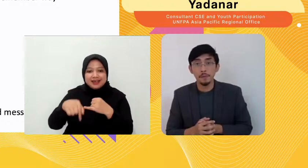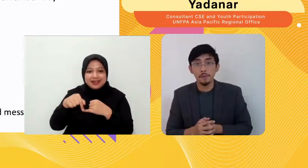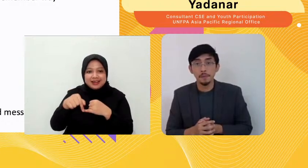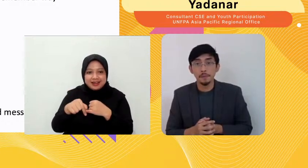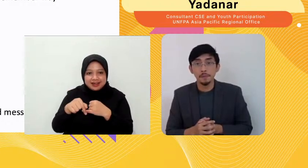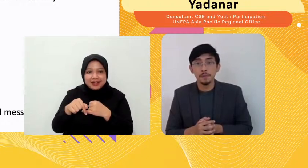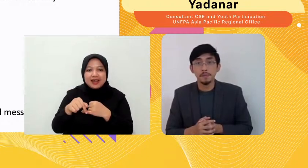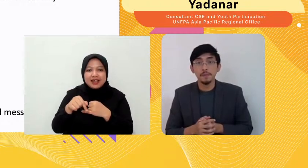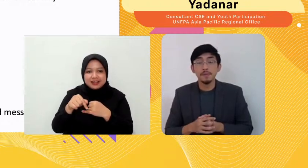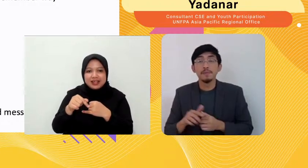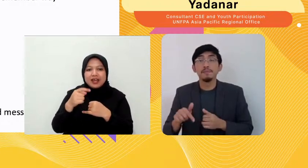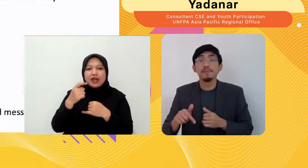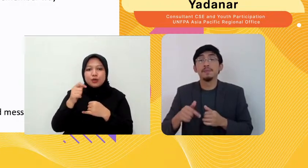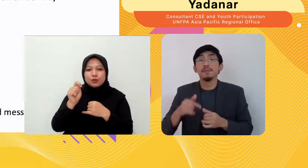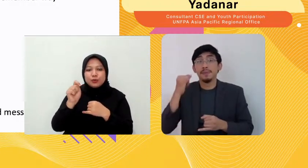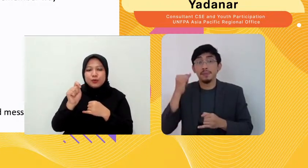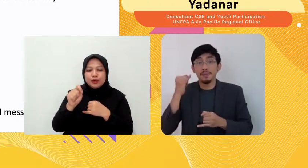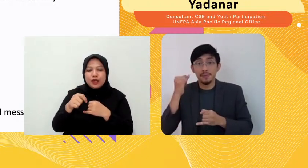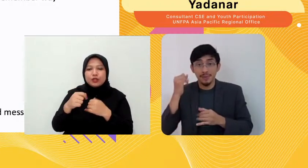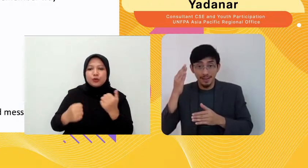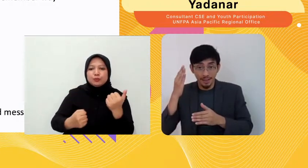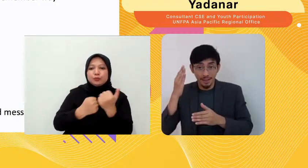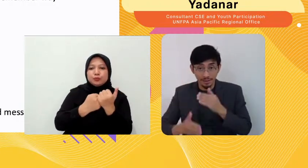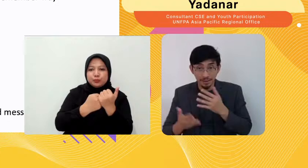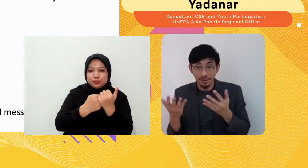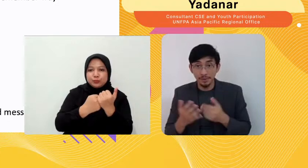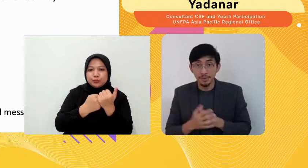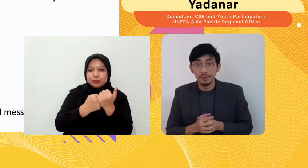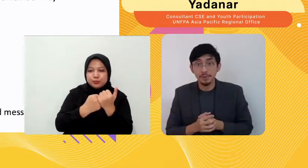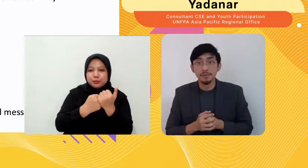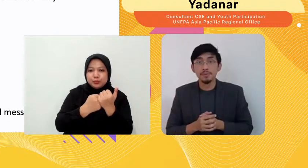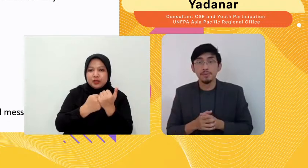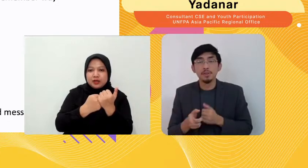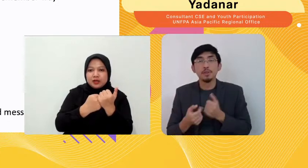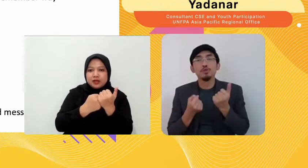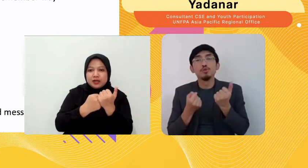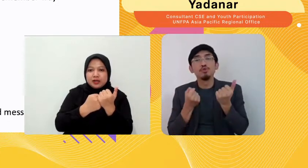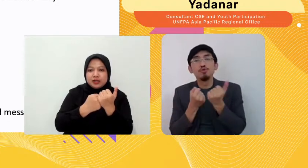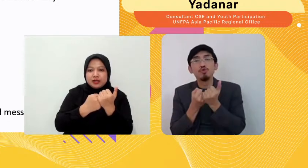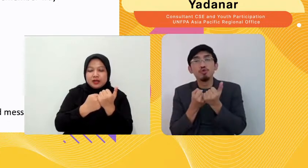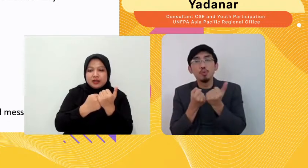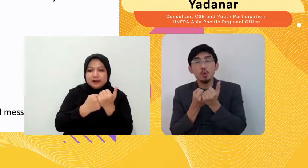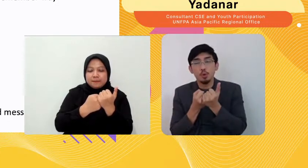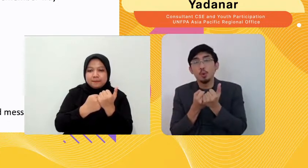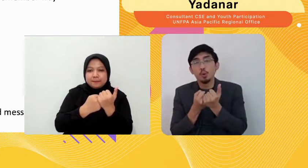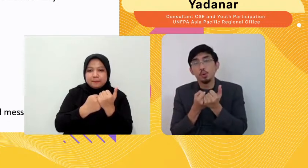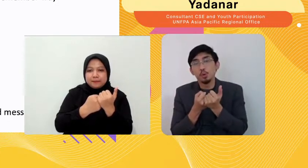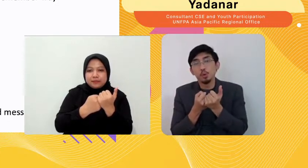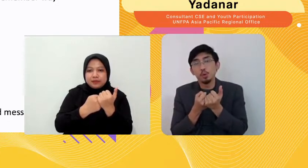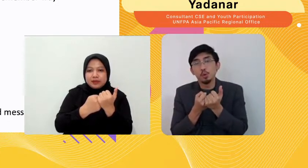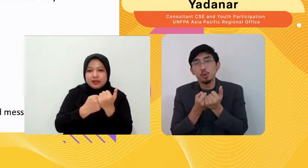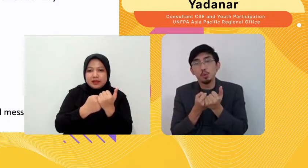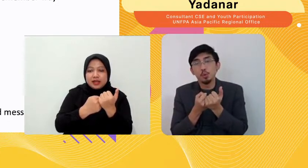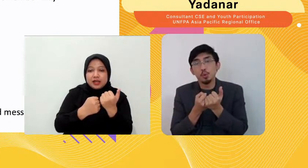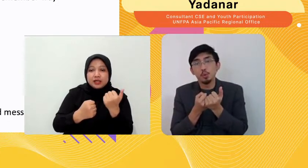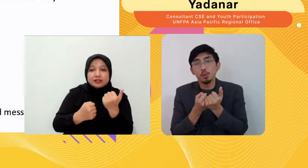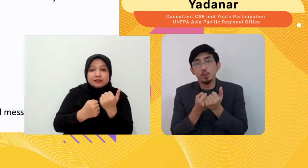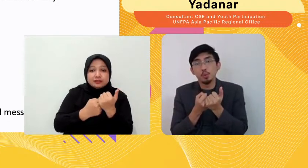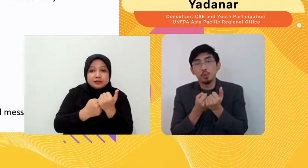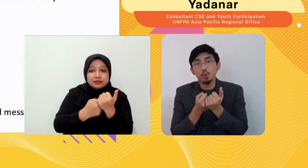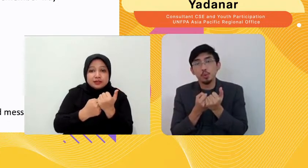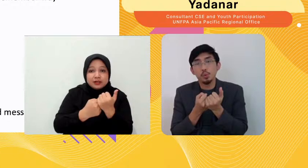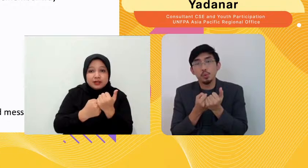with the support and help of the NERA that we have come up with when to consider and to use